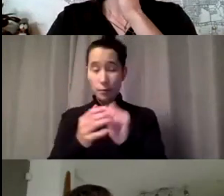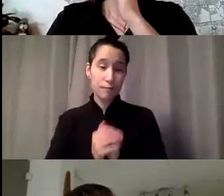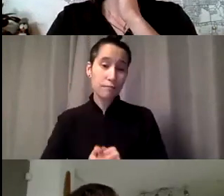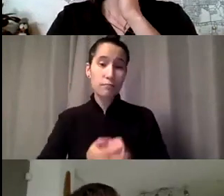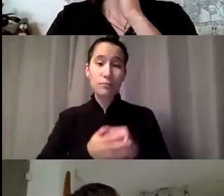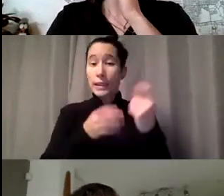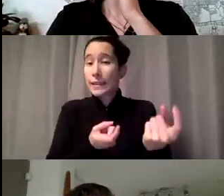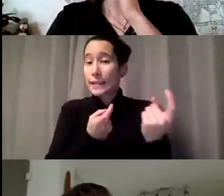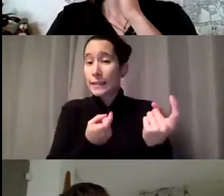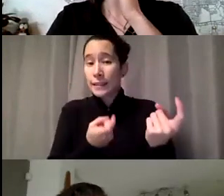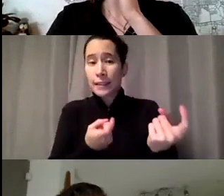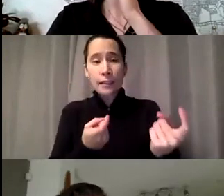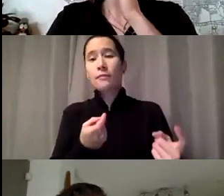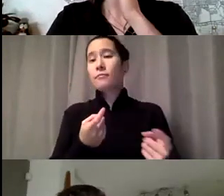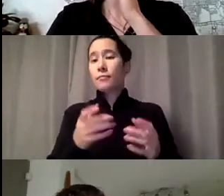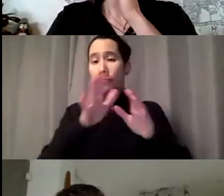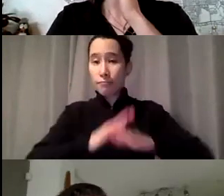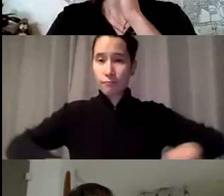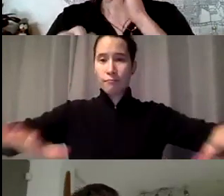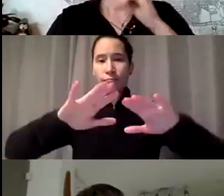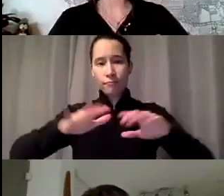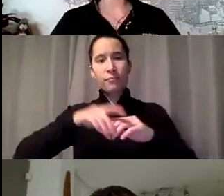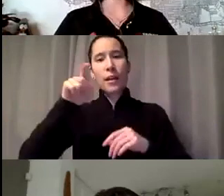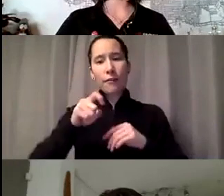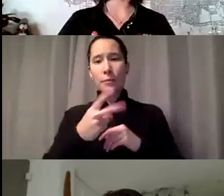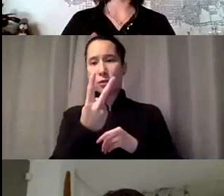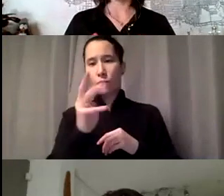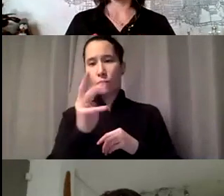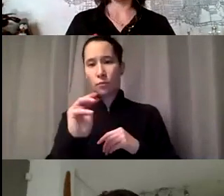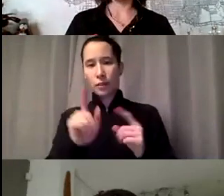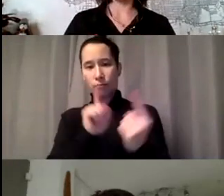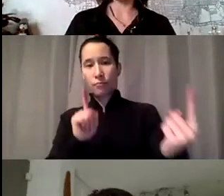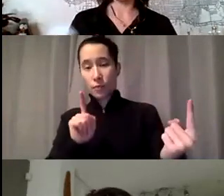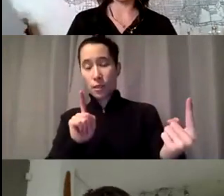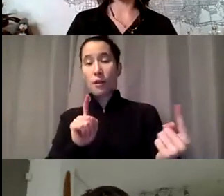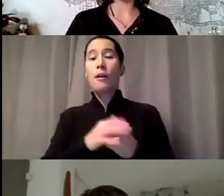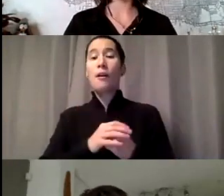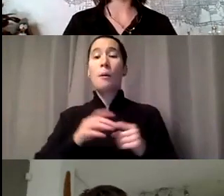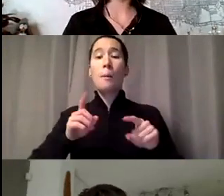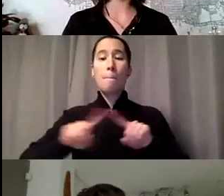of the facility, it will be 2 meters. But while on the actual